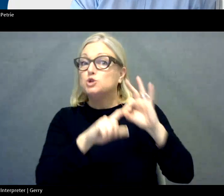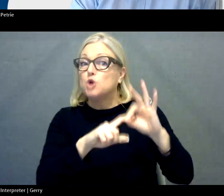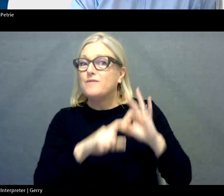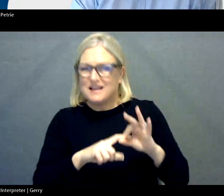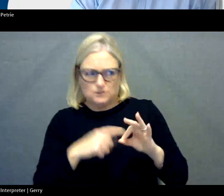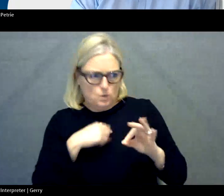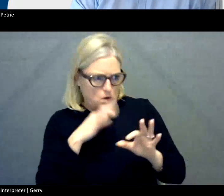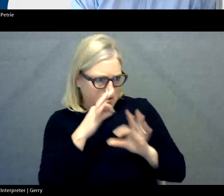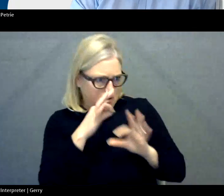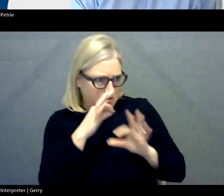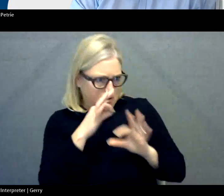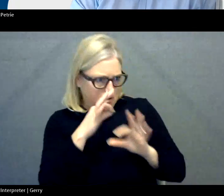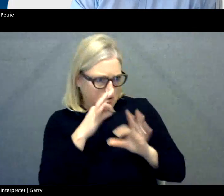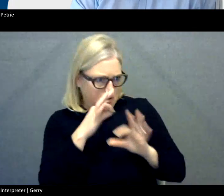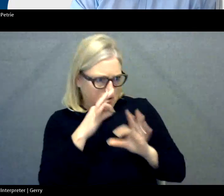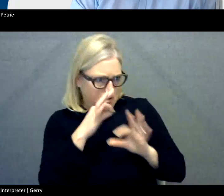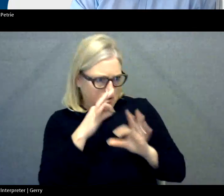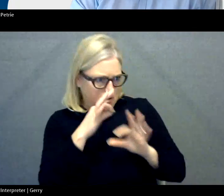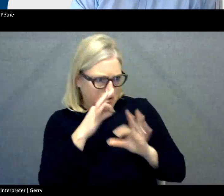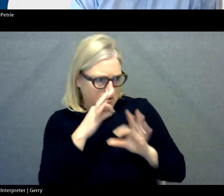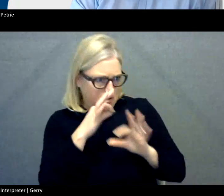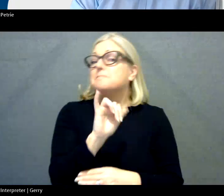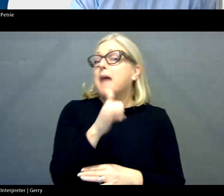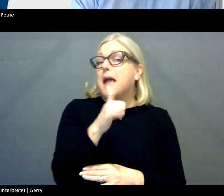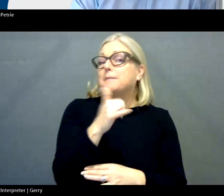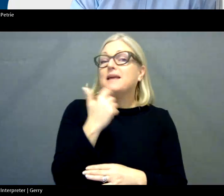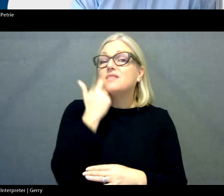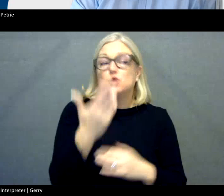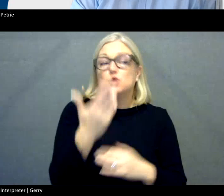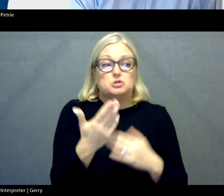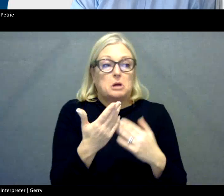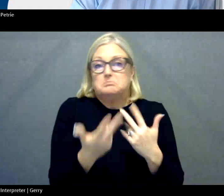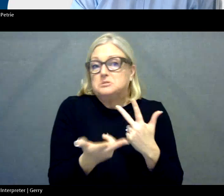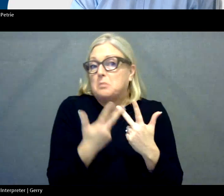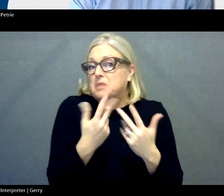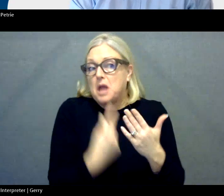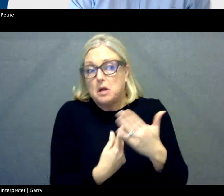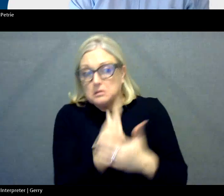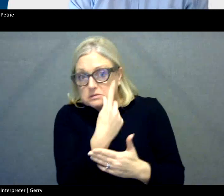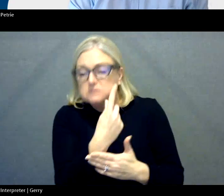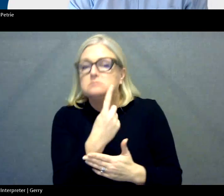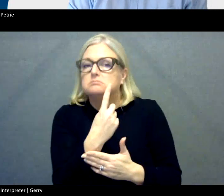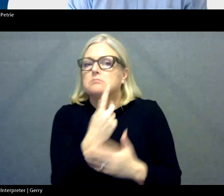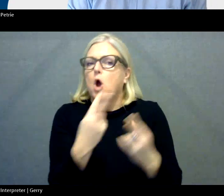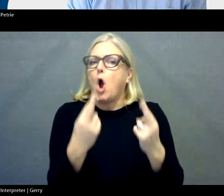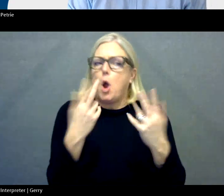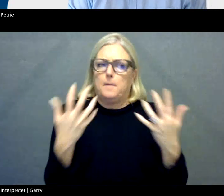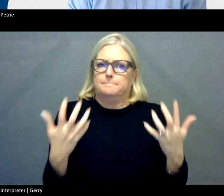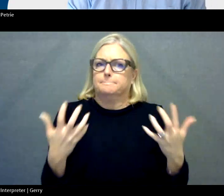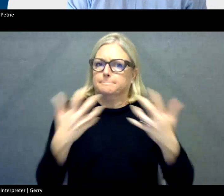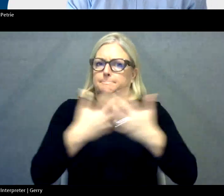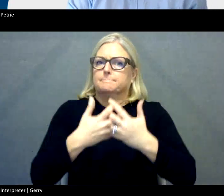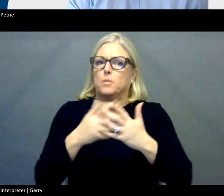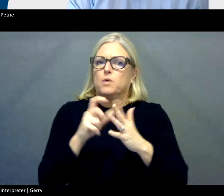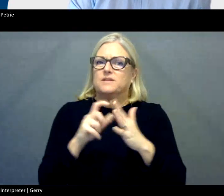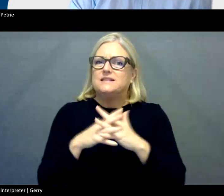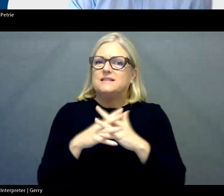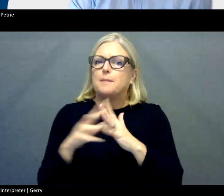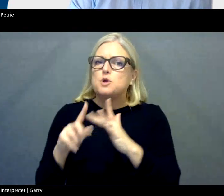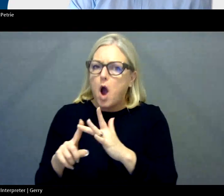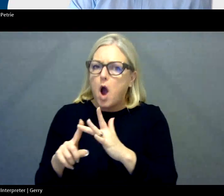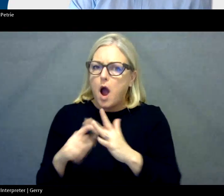we might use in the future. But certainly our evaluation activity and others' evaluation activity as